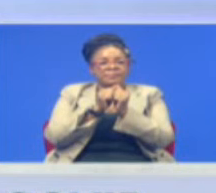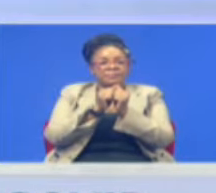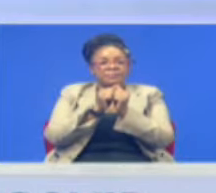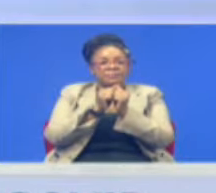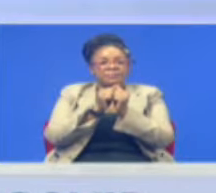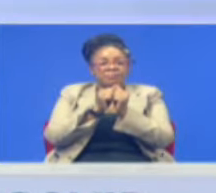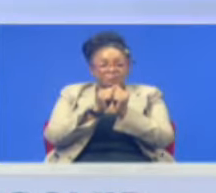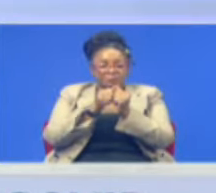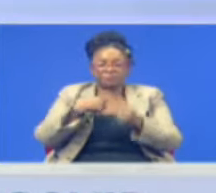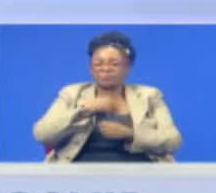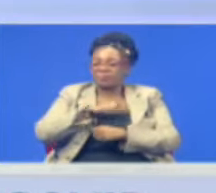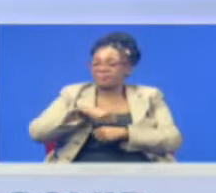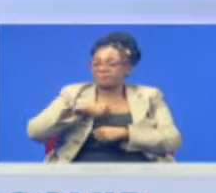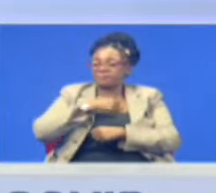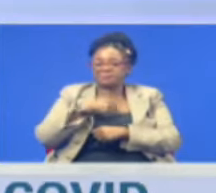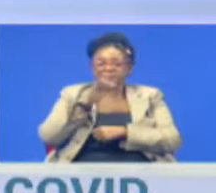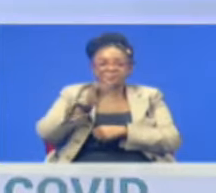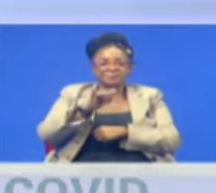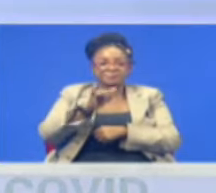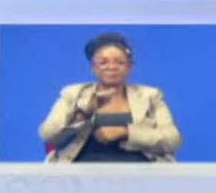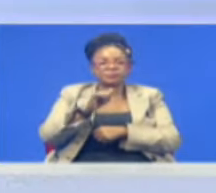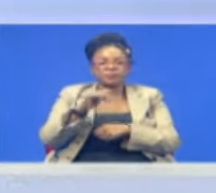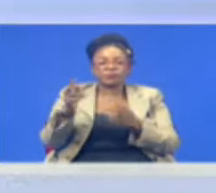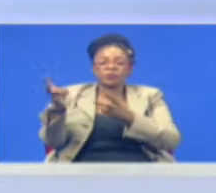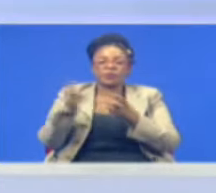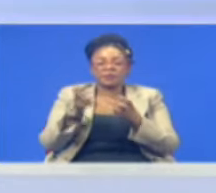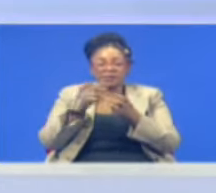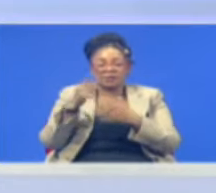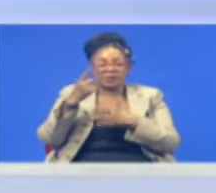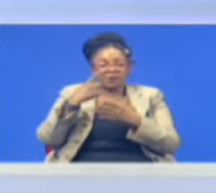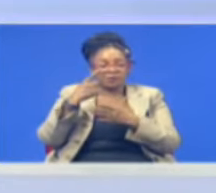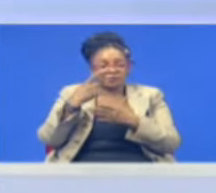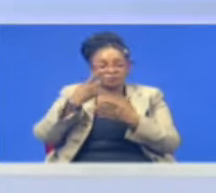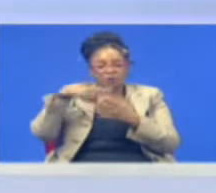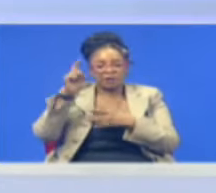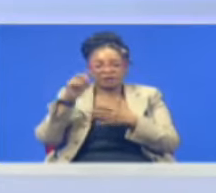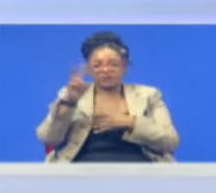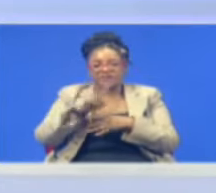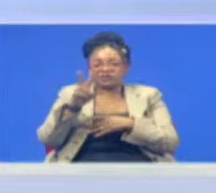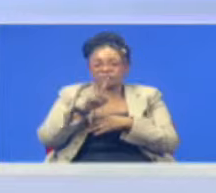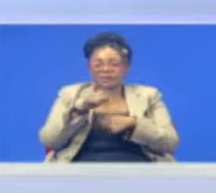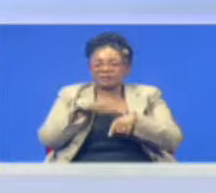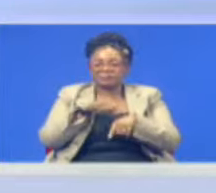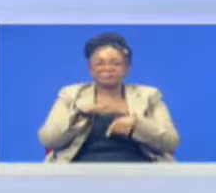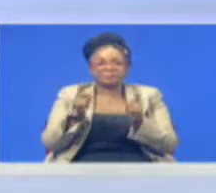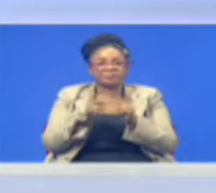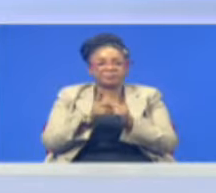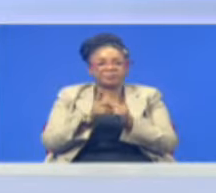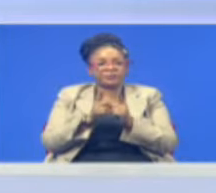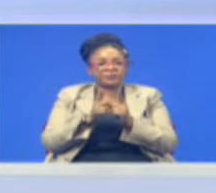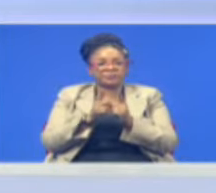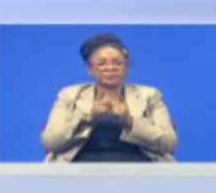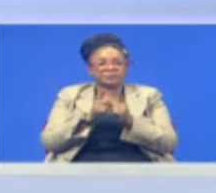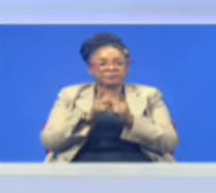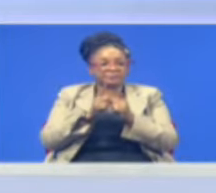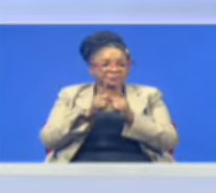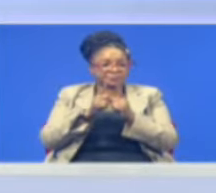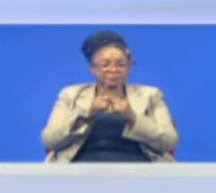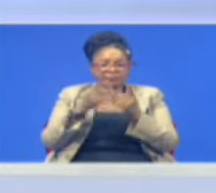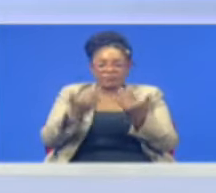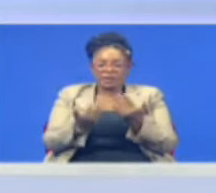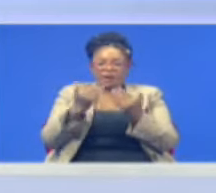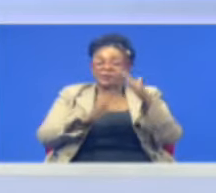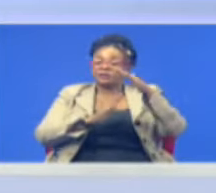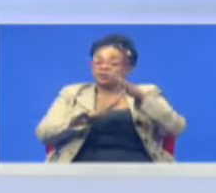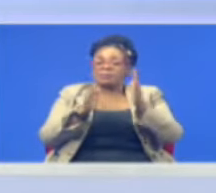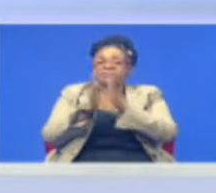10,469. Apologies for that. We'll get the correct version up and running for you in just a moment. All right, well, let's take you to another top story now.